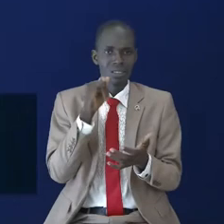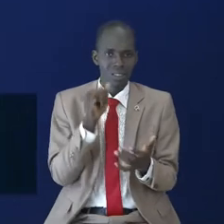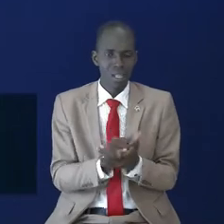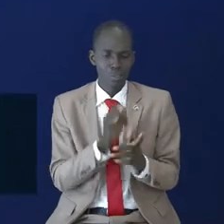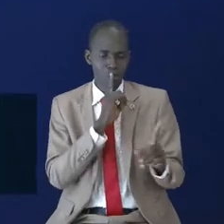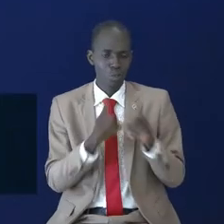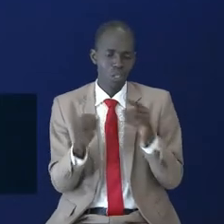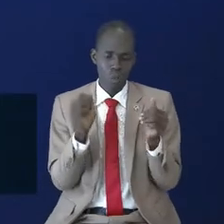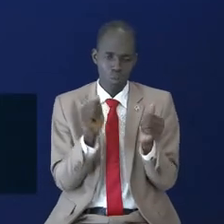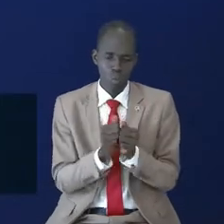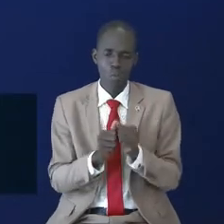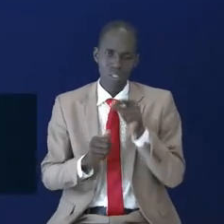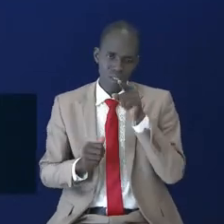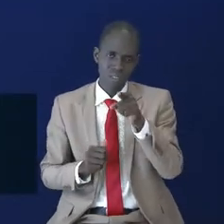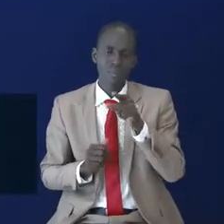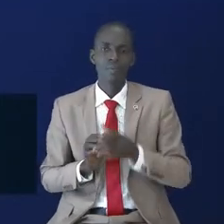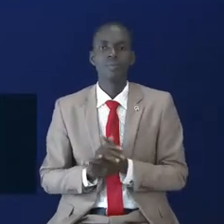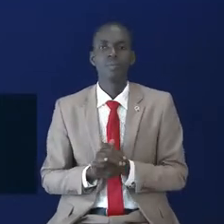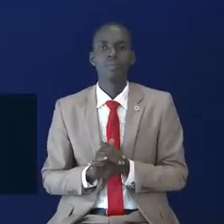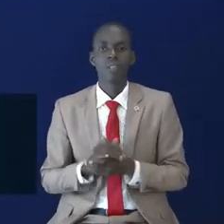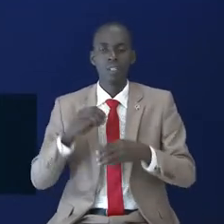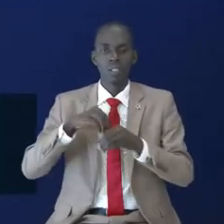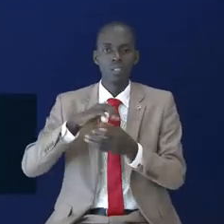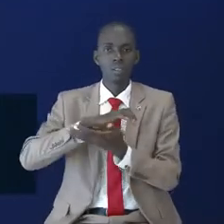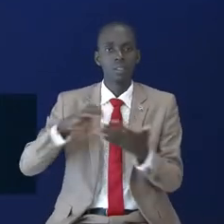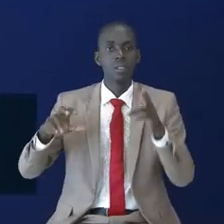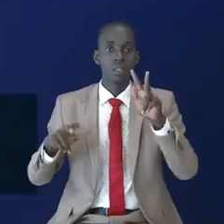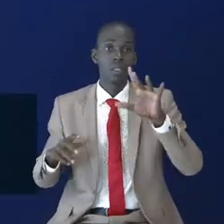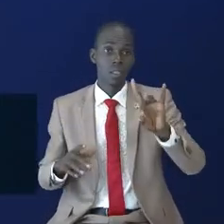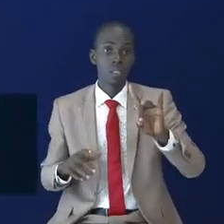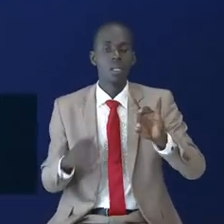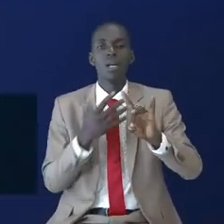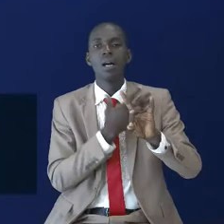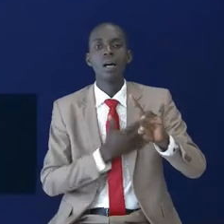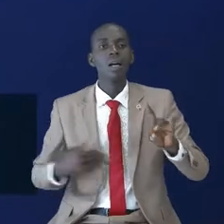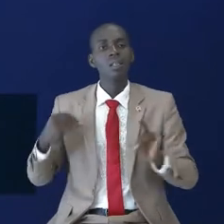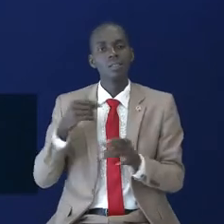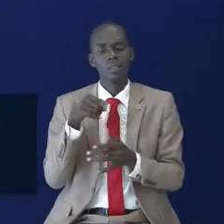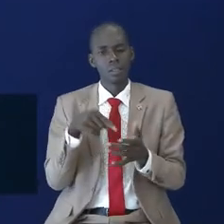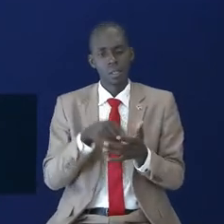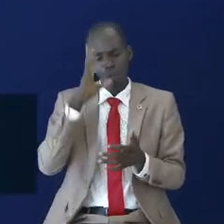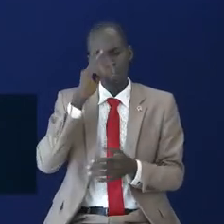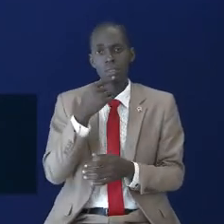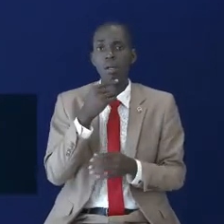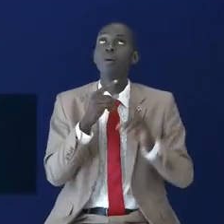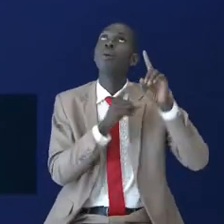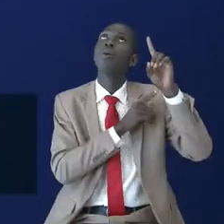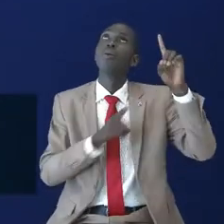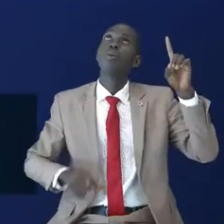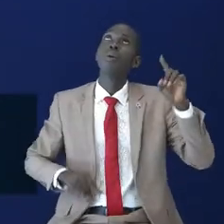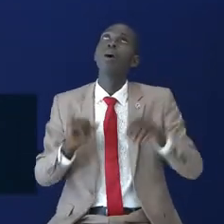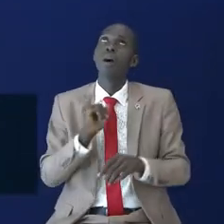that talketh with thee. Verse 38, and he said, Lord, I